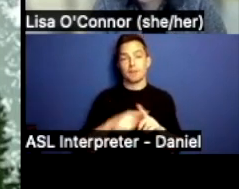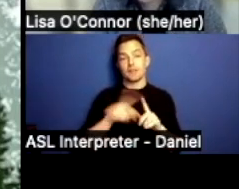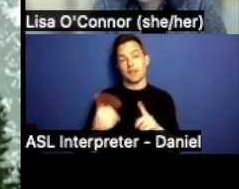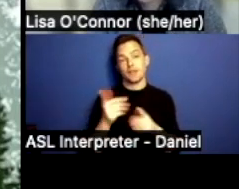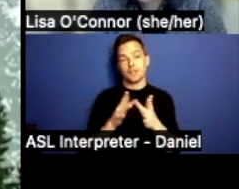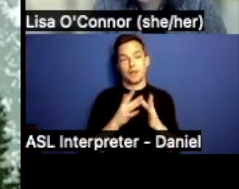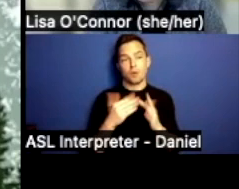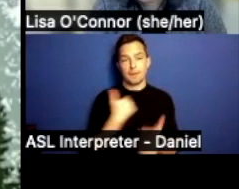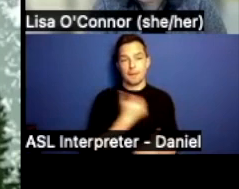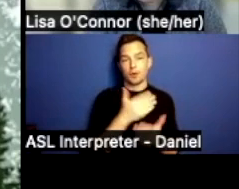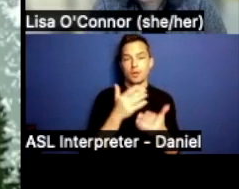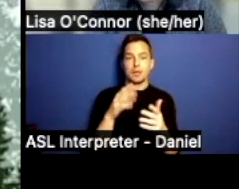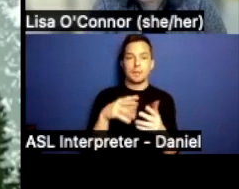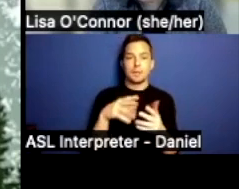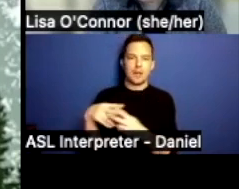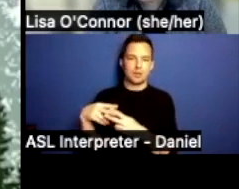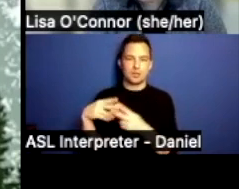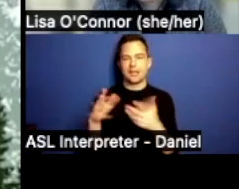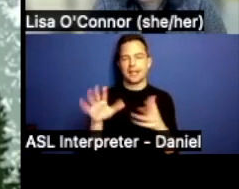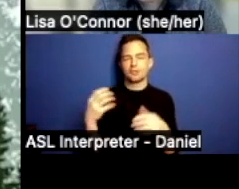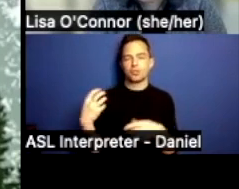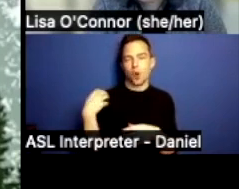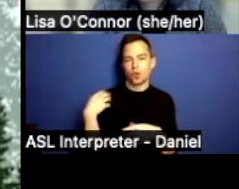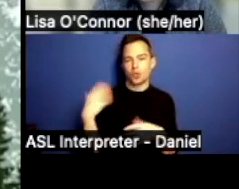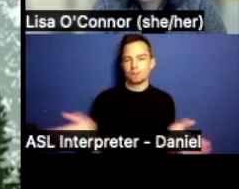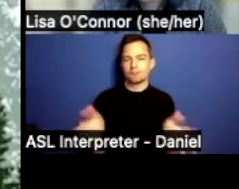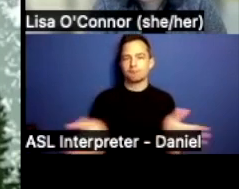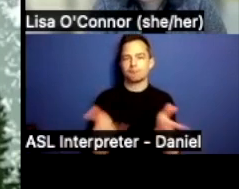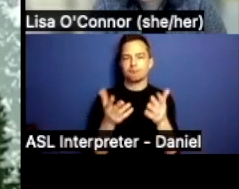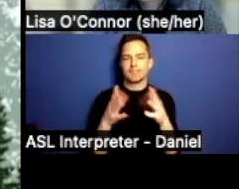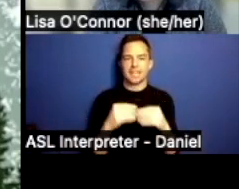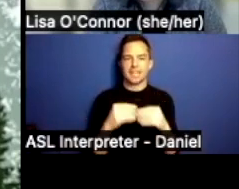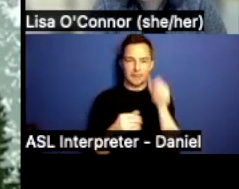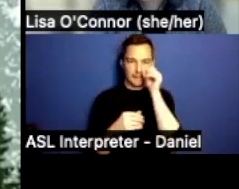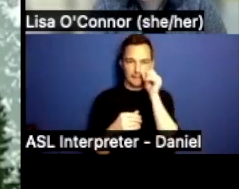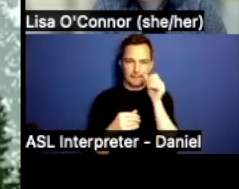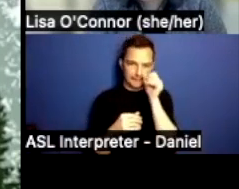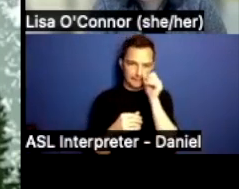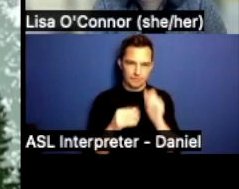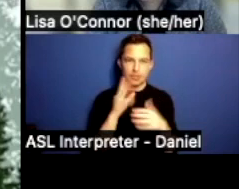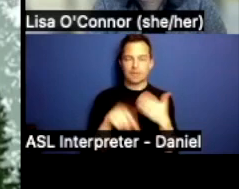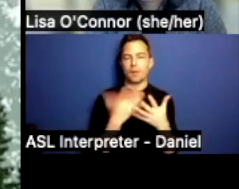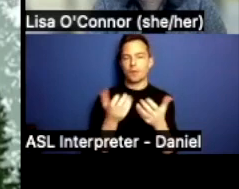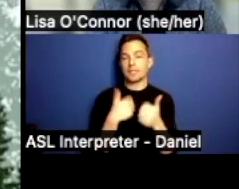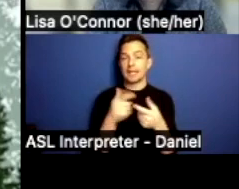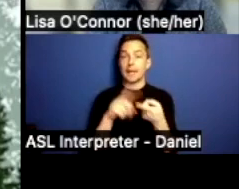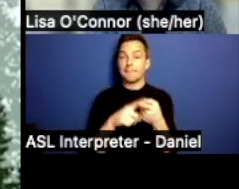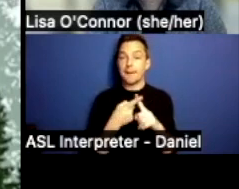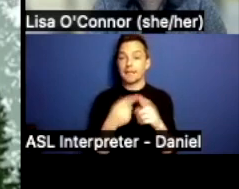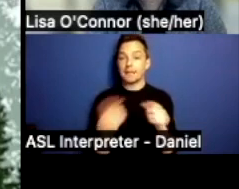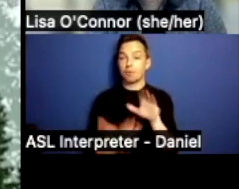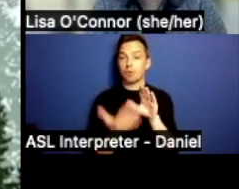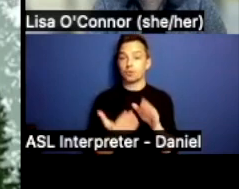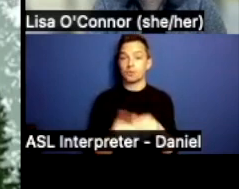member pairs, and sort of coaching sessions. They talked about wanting some sort of a buddy approach where